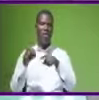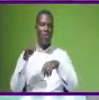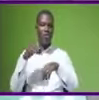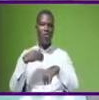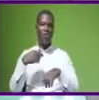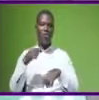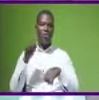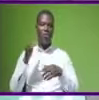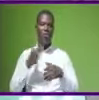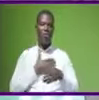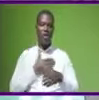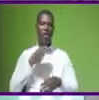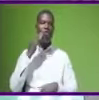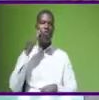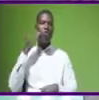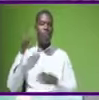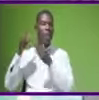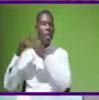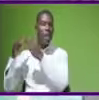siakwa.